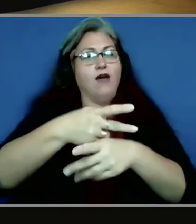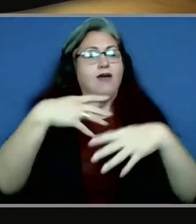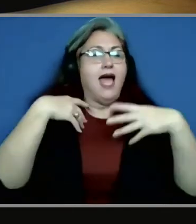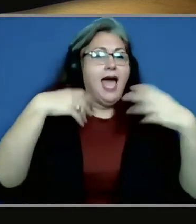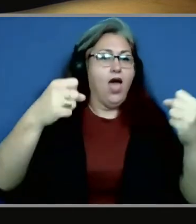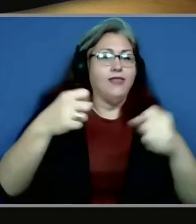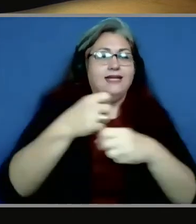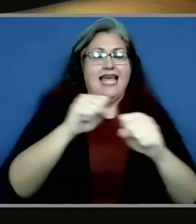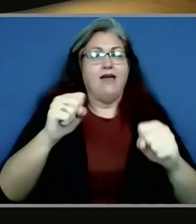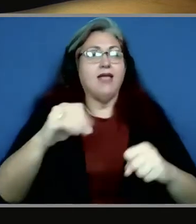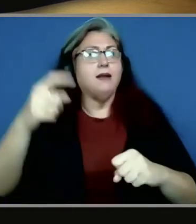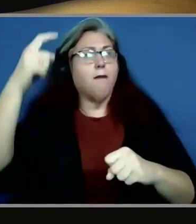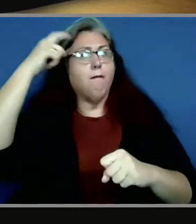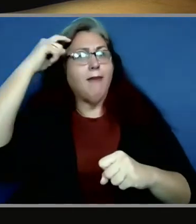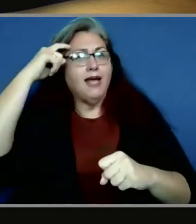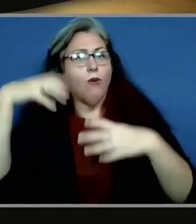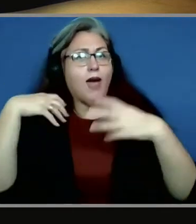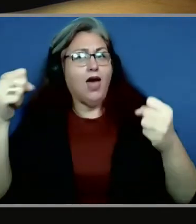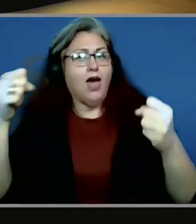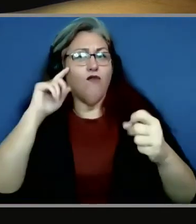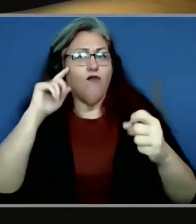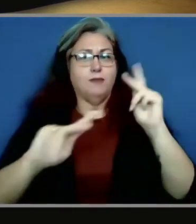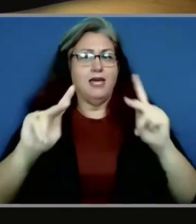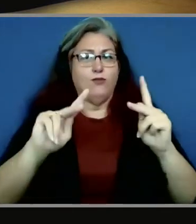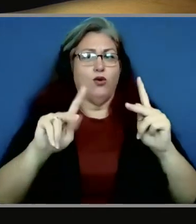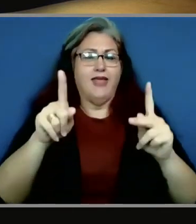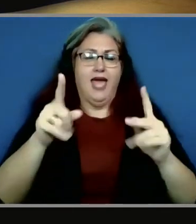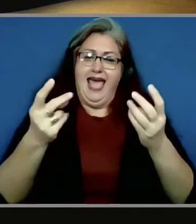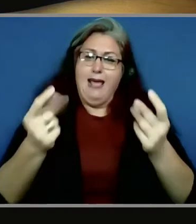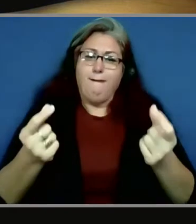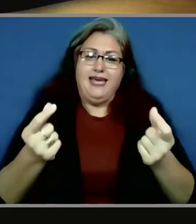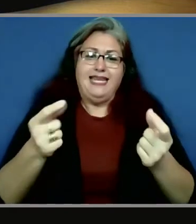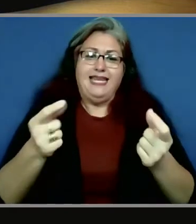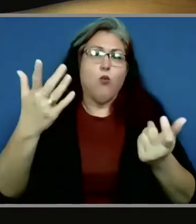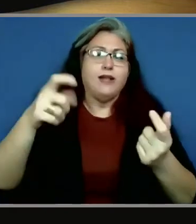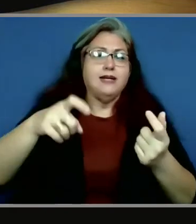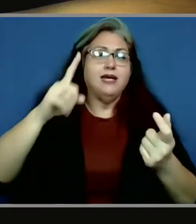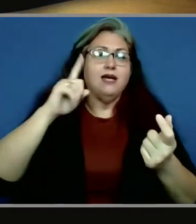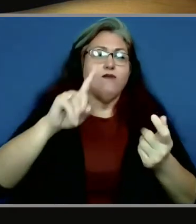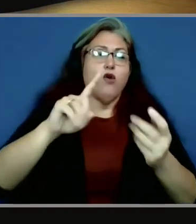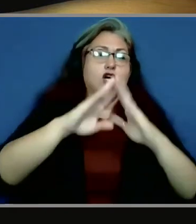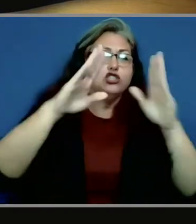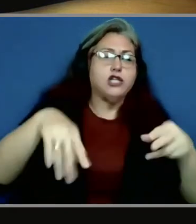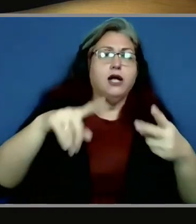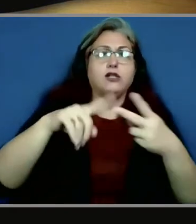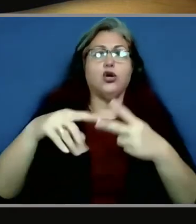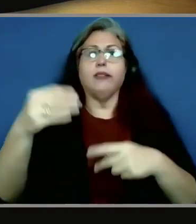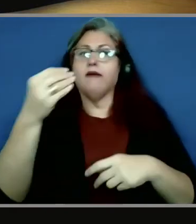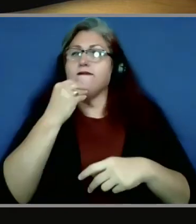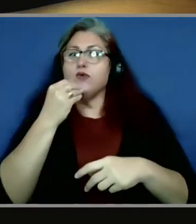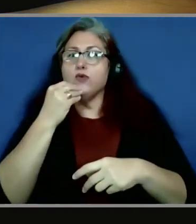and mental well-being of our people, their immediate needs for shelter and food, and also